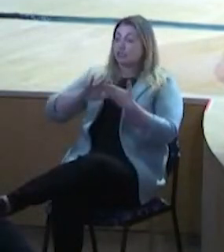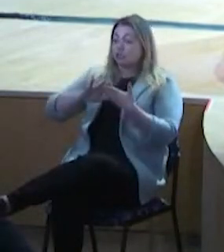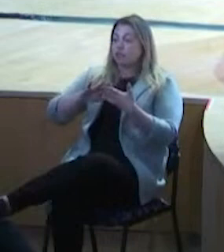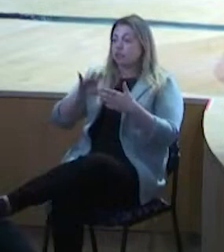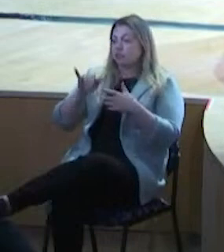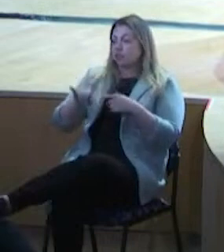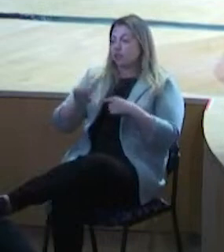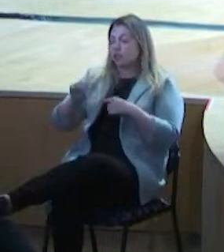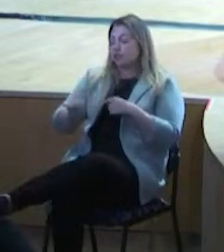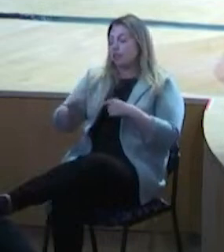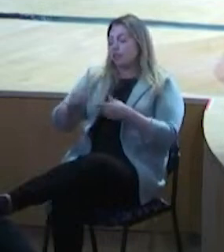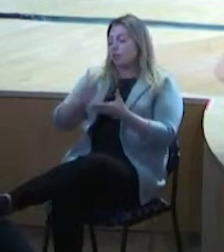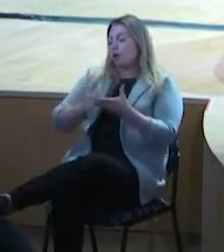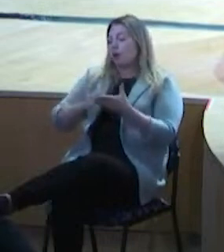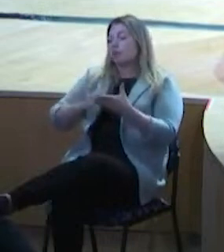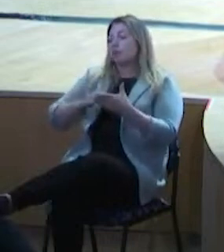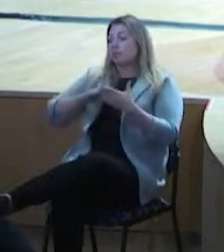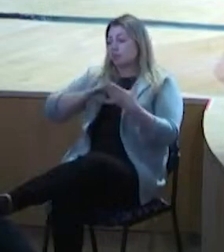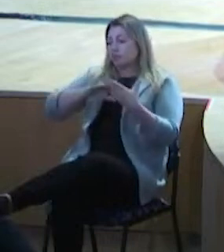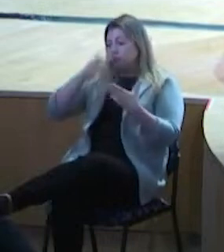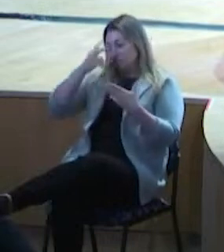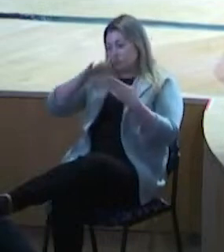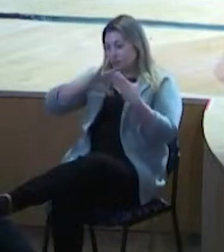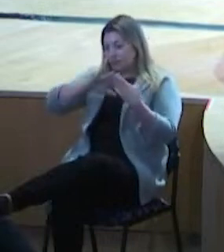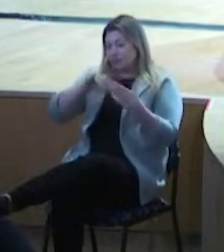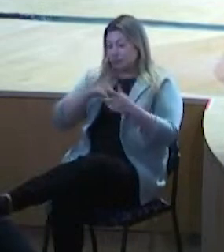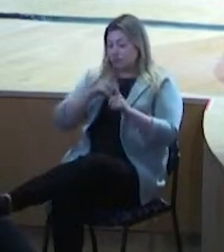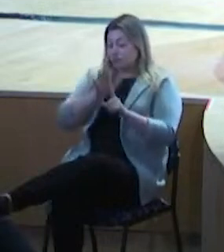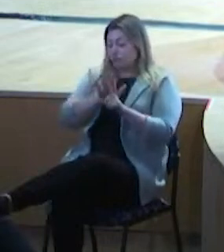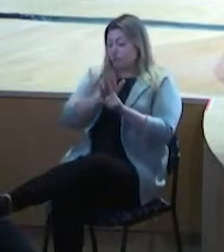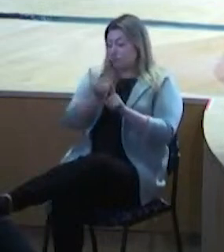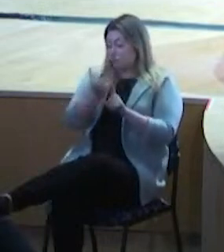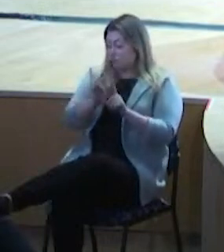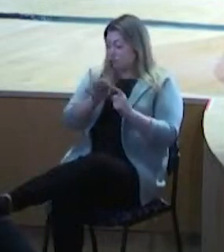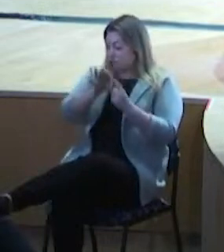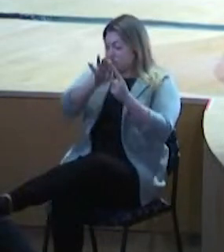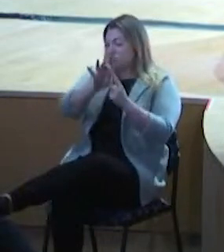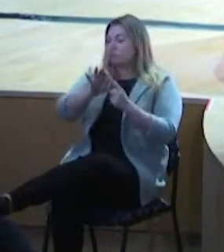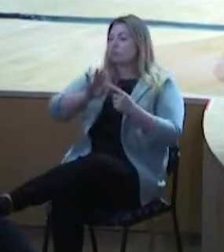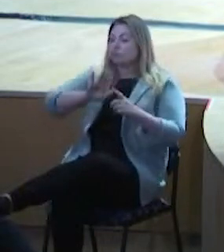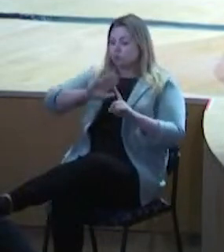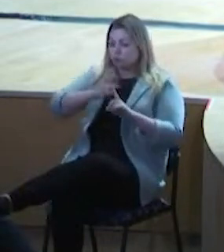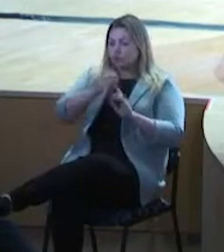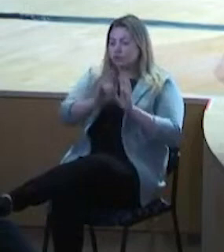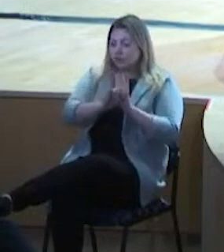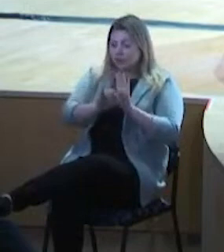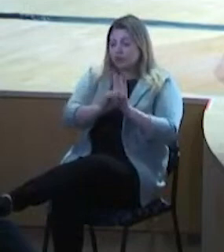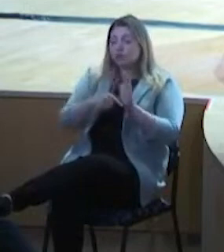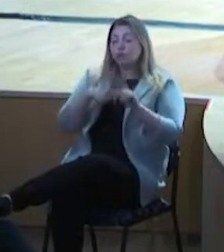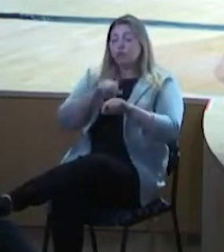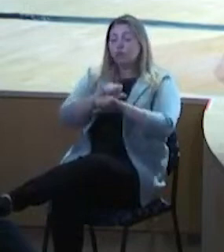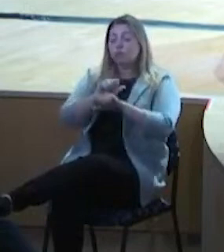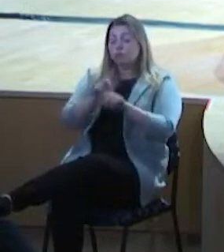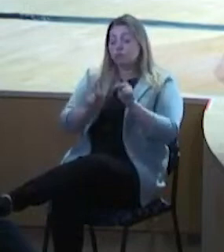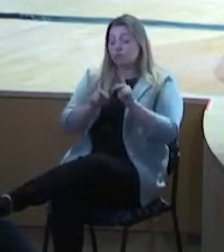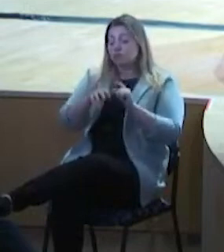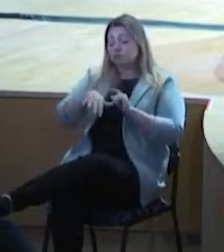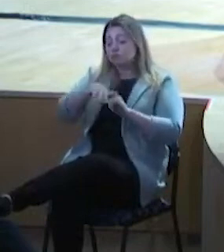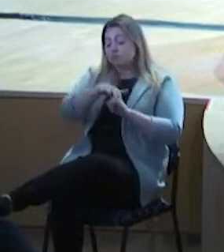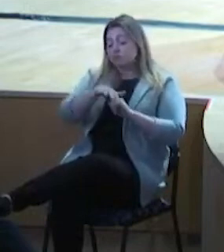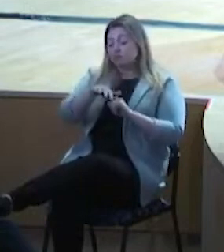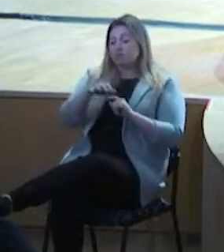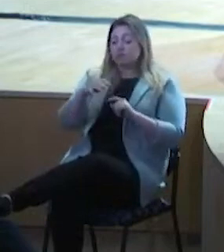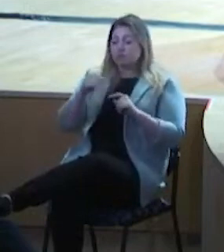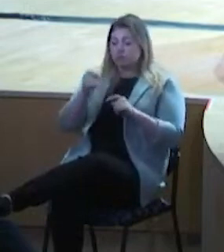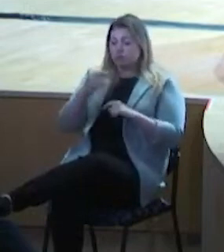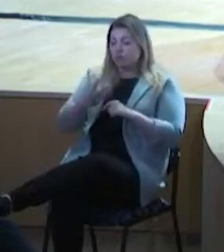City that has a cultural identity in itself. And we've been working with people from there from